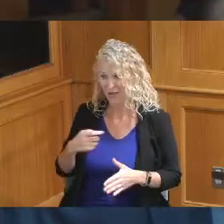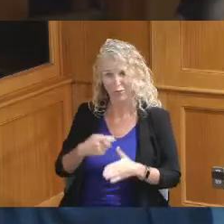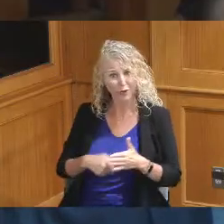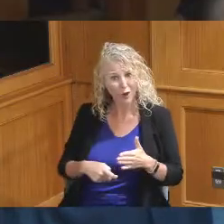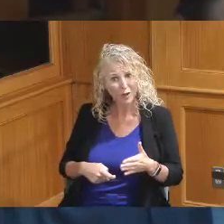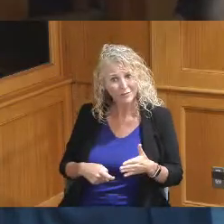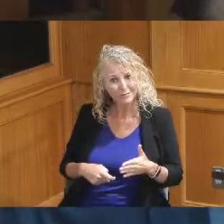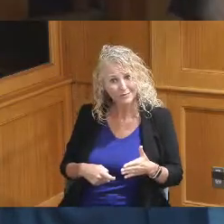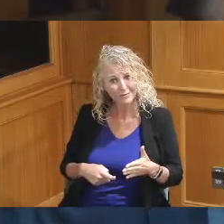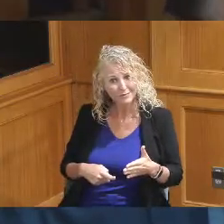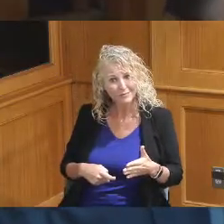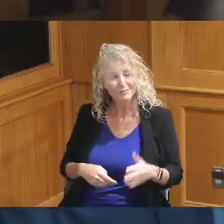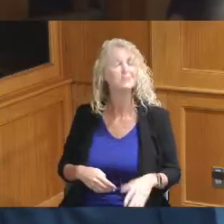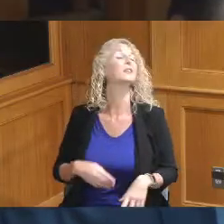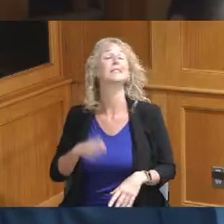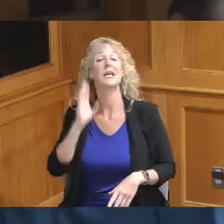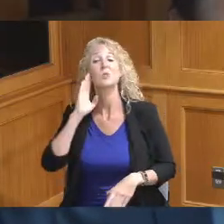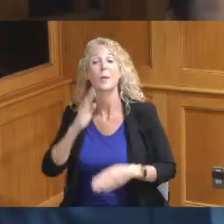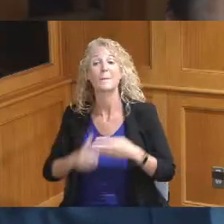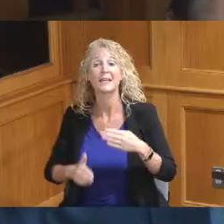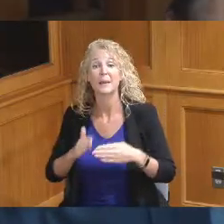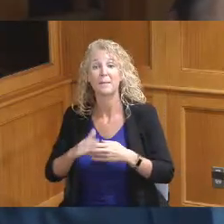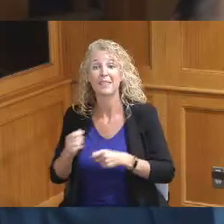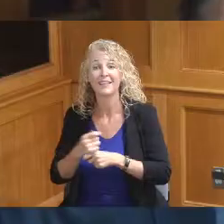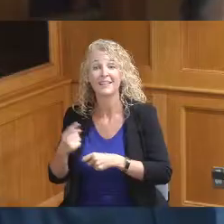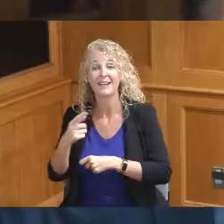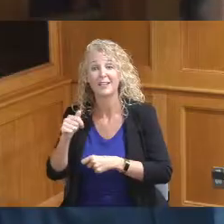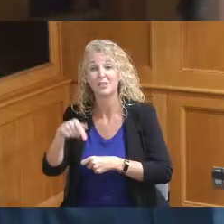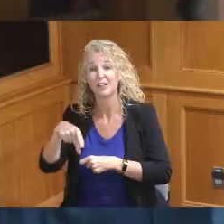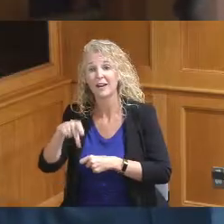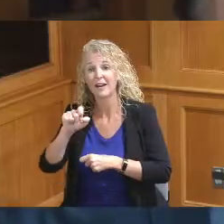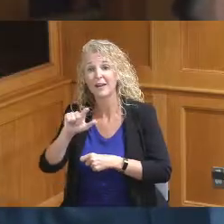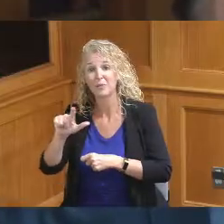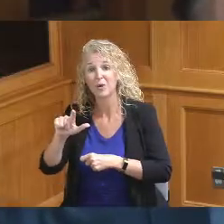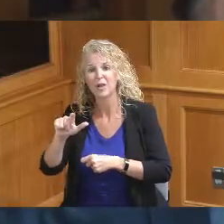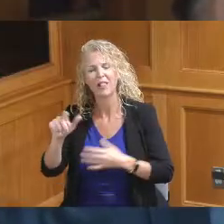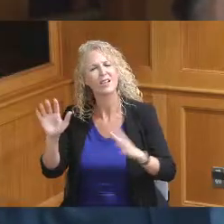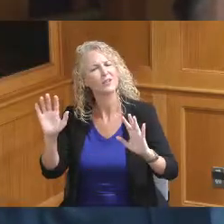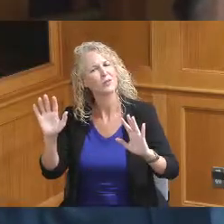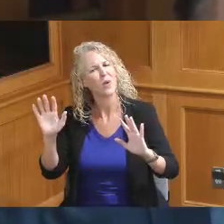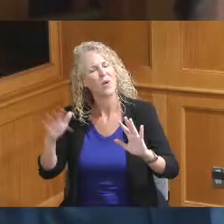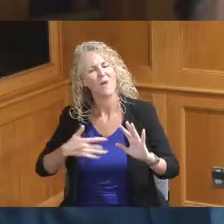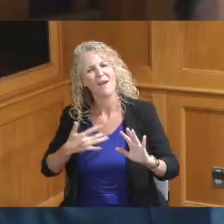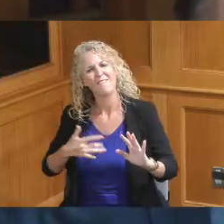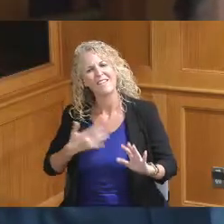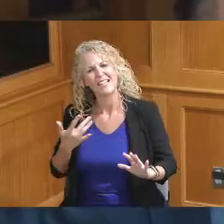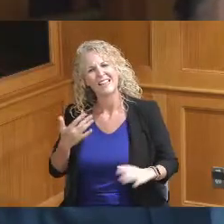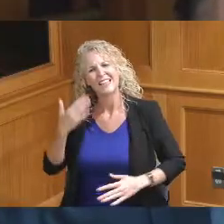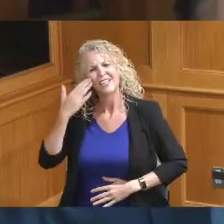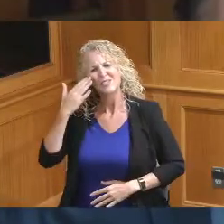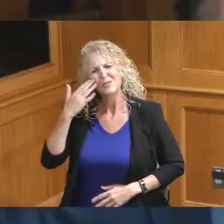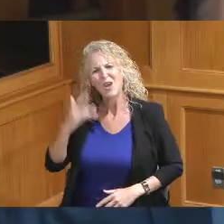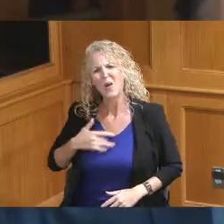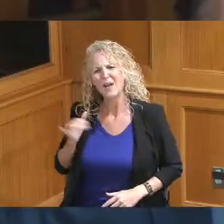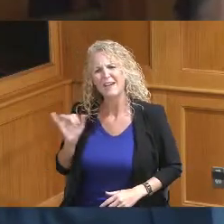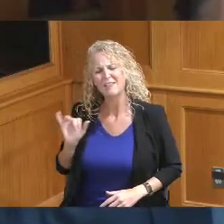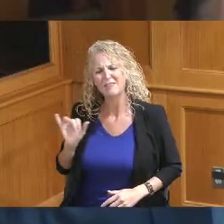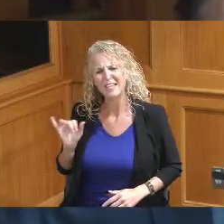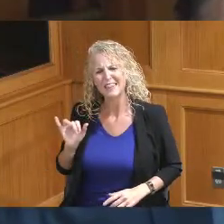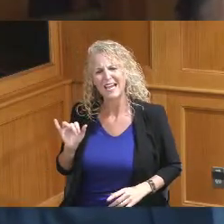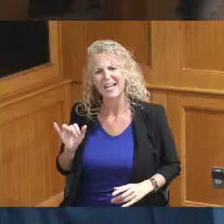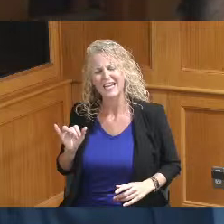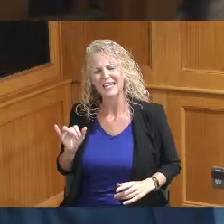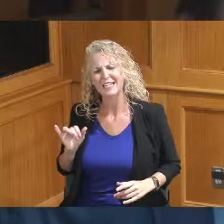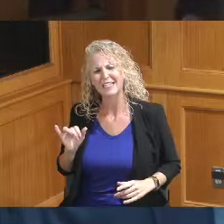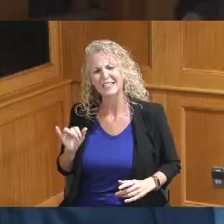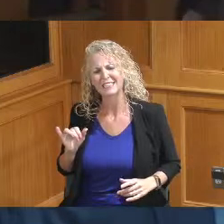This says it'll be done by April 10th, 2026. So I'm just kind of, it's the cart before the wheels to me.